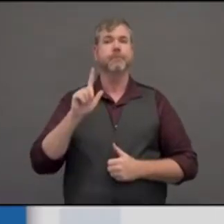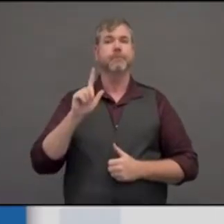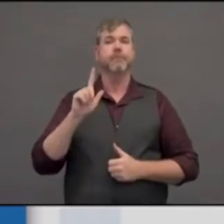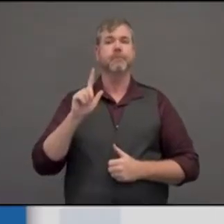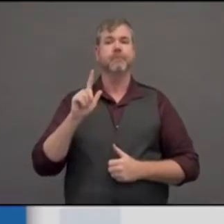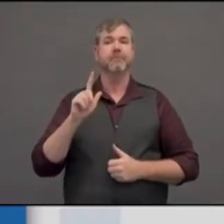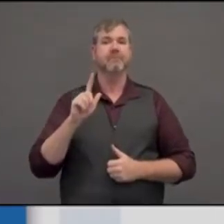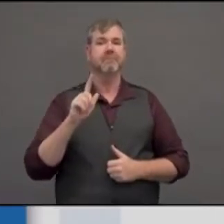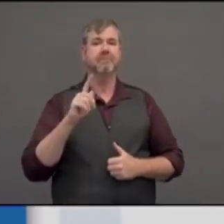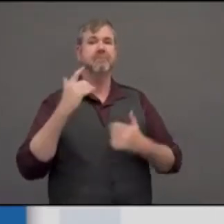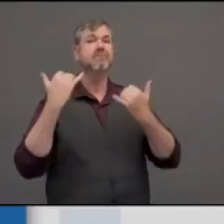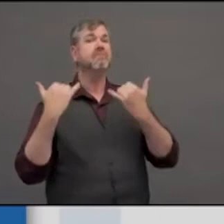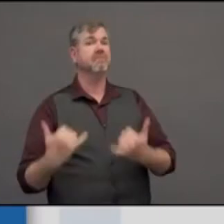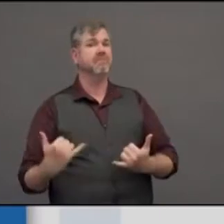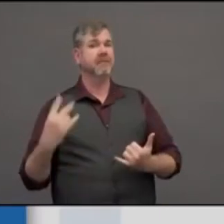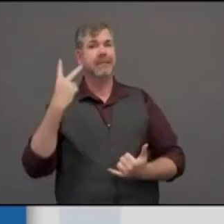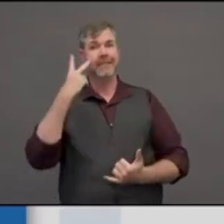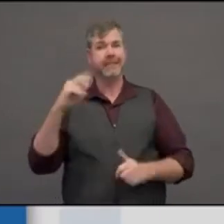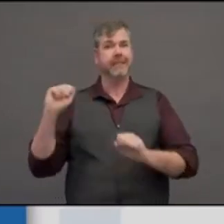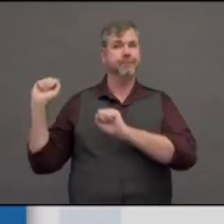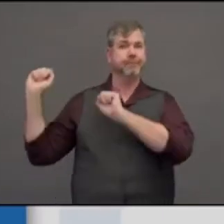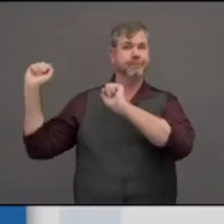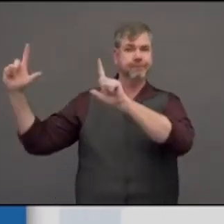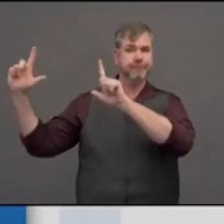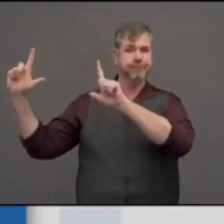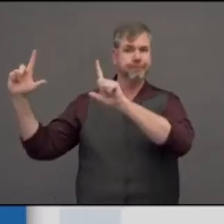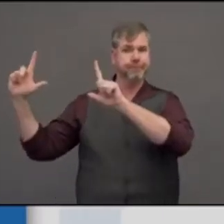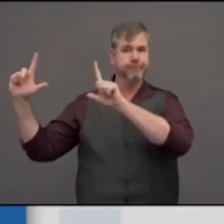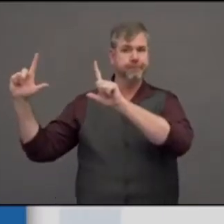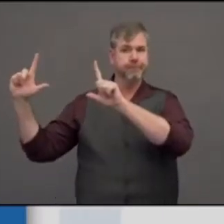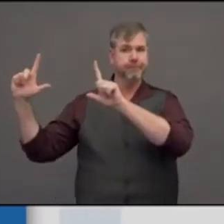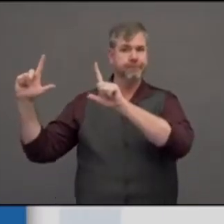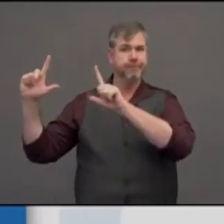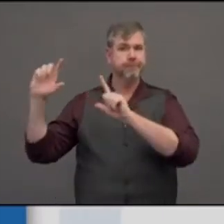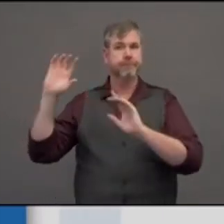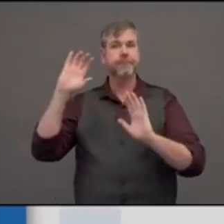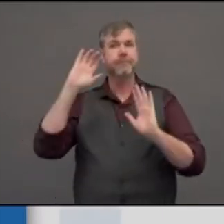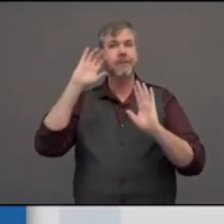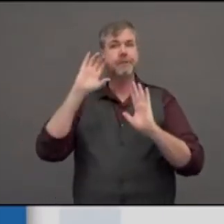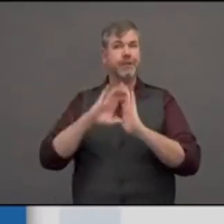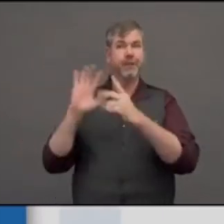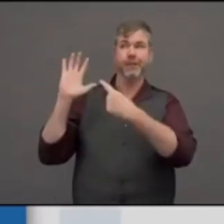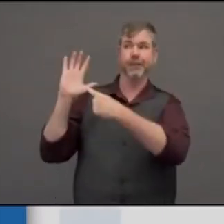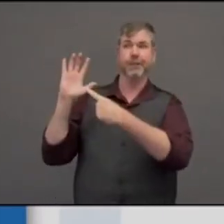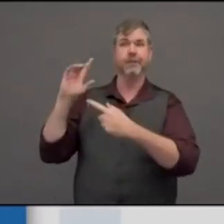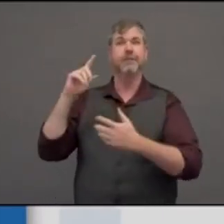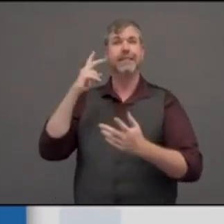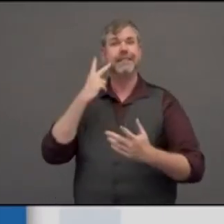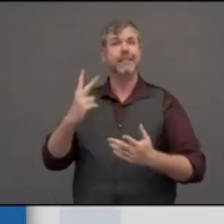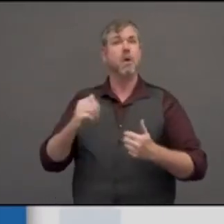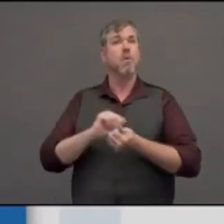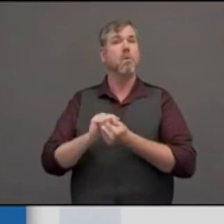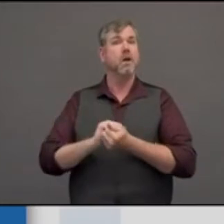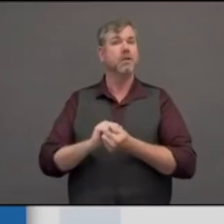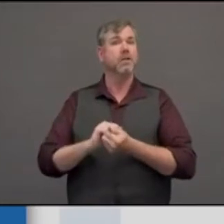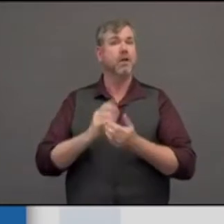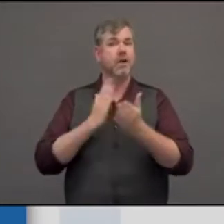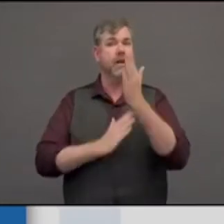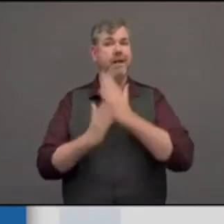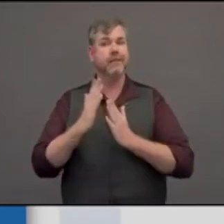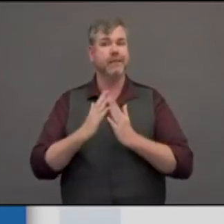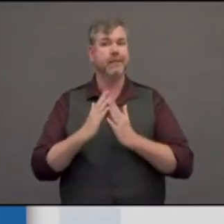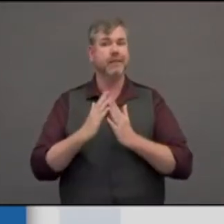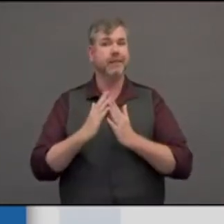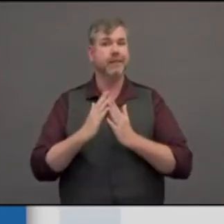platforms. This one says, wash your hands like your life depends on it, because it does. Trying to talk about. Yeah,